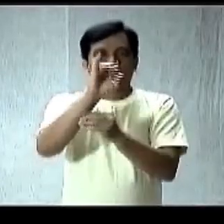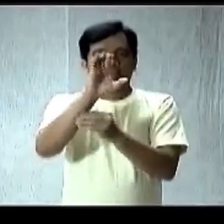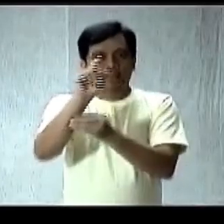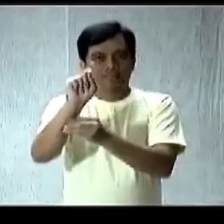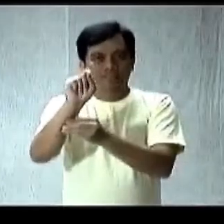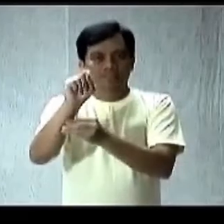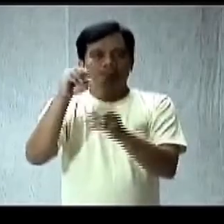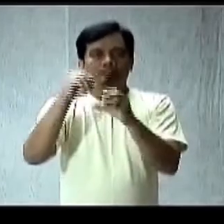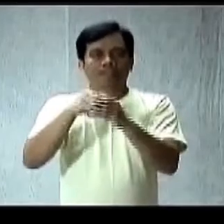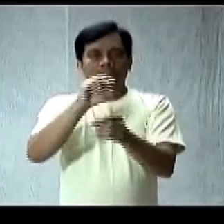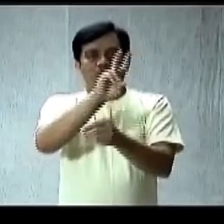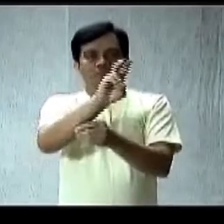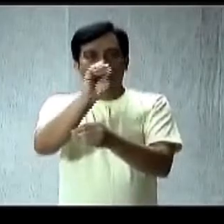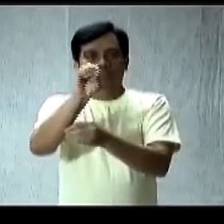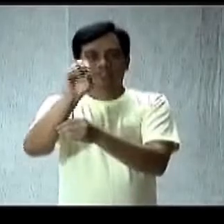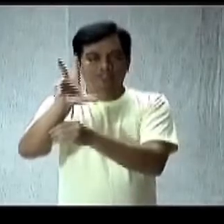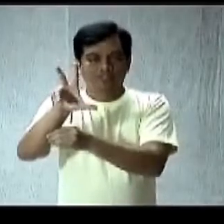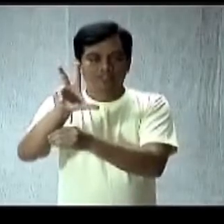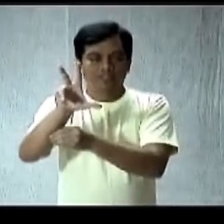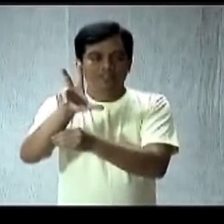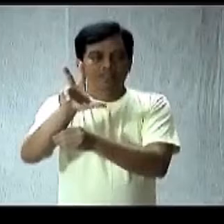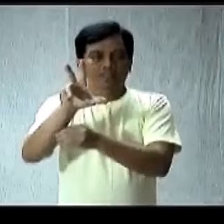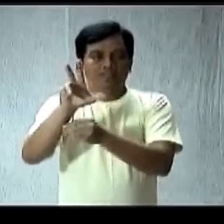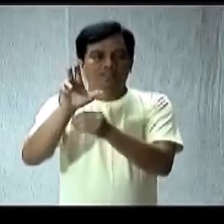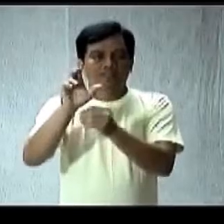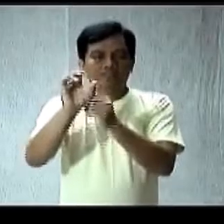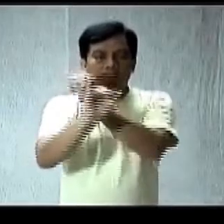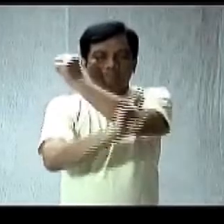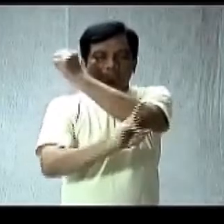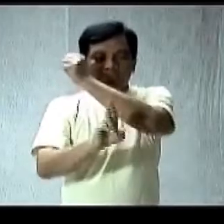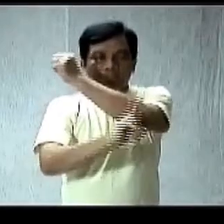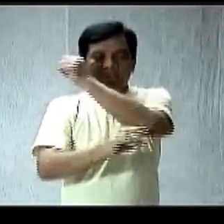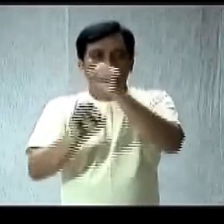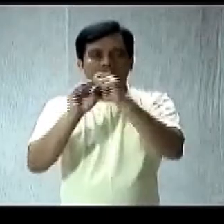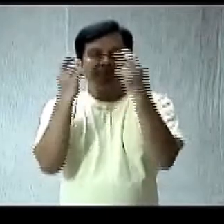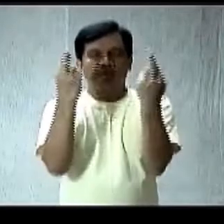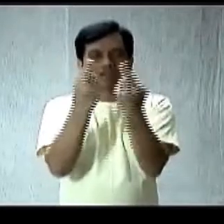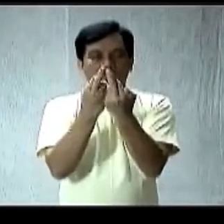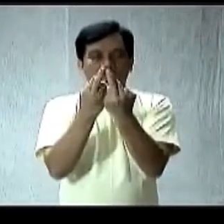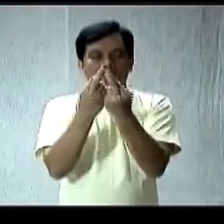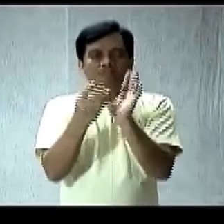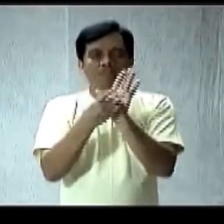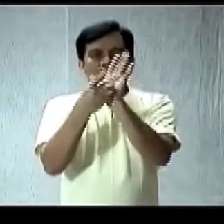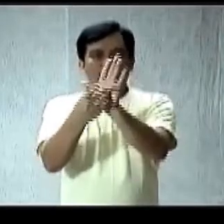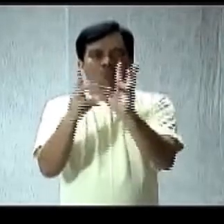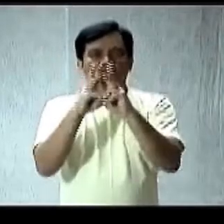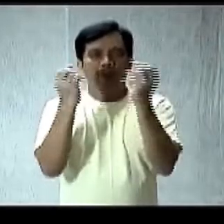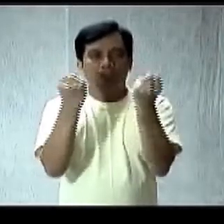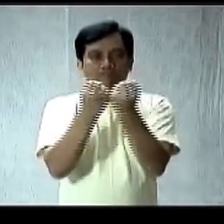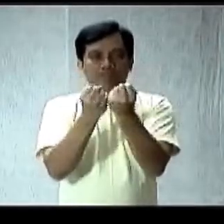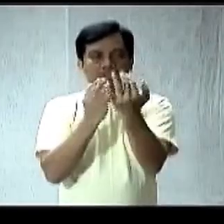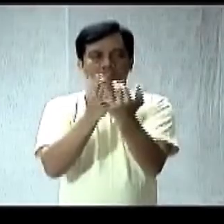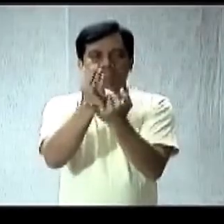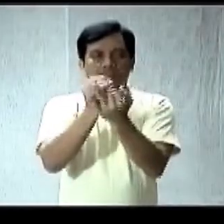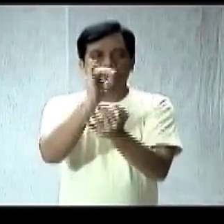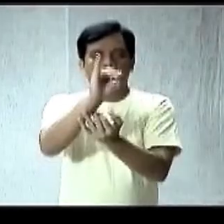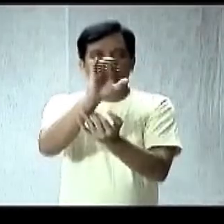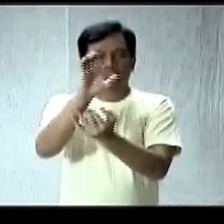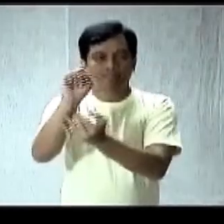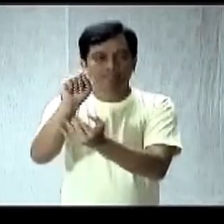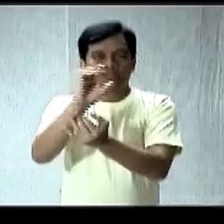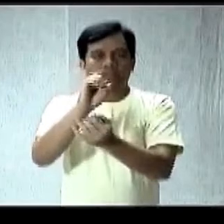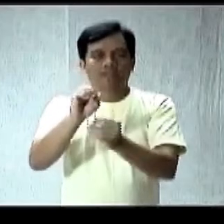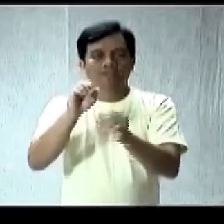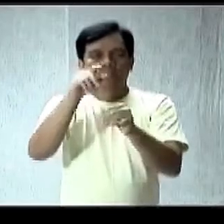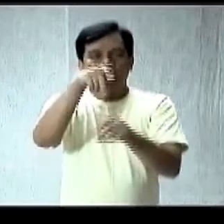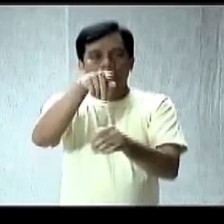ICT. In 2003, Inter-Regional Seminar and Regional Demonstration Workshop on Accessible